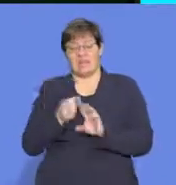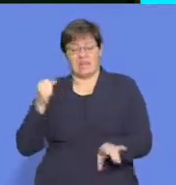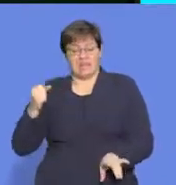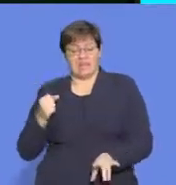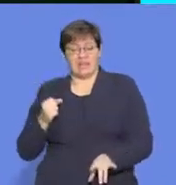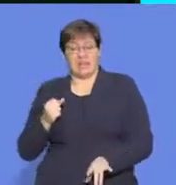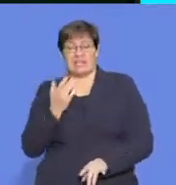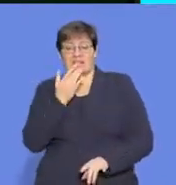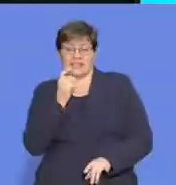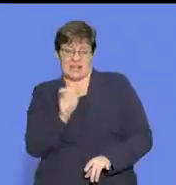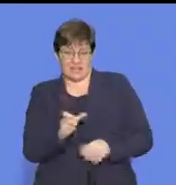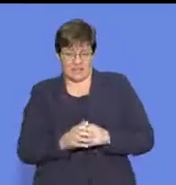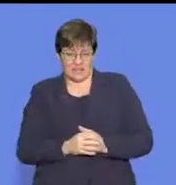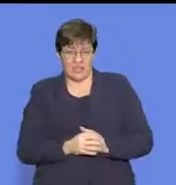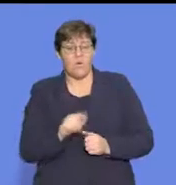they're